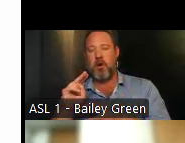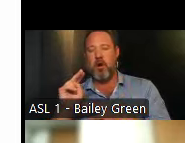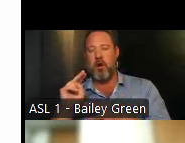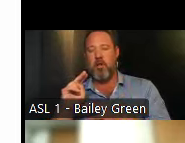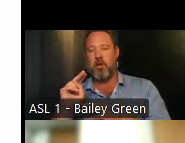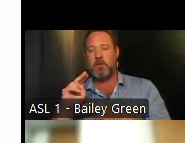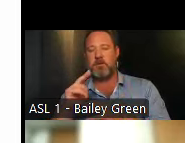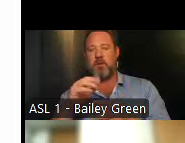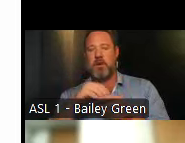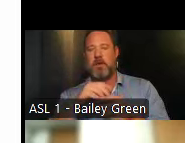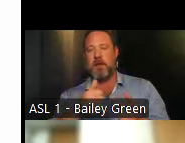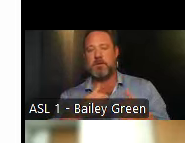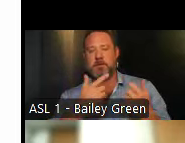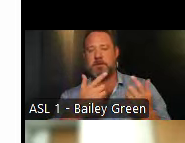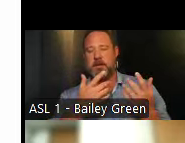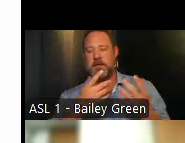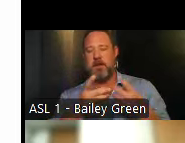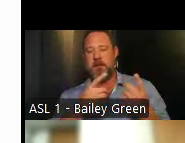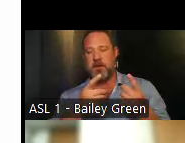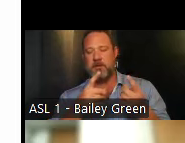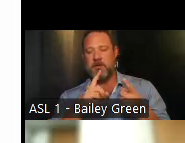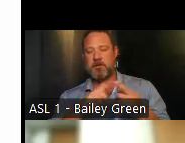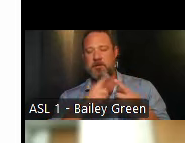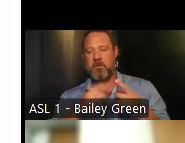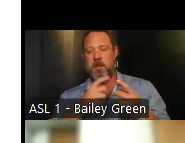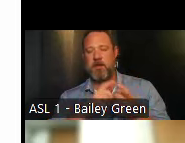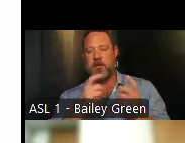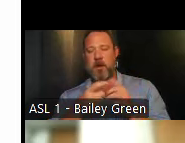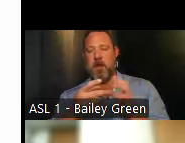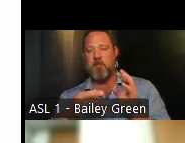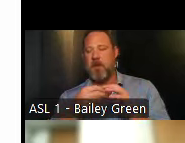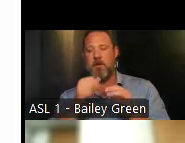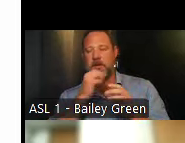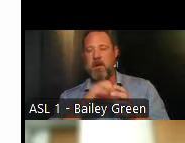the existing definition. So when they took that amendment, it did not